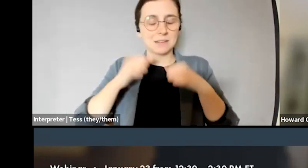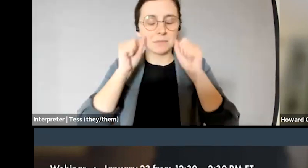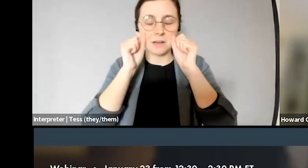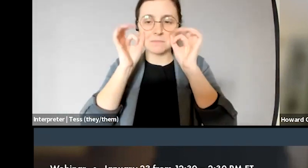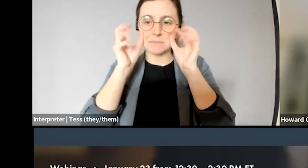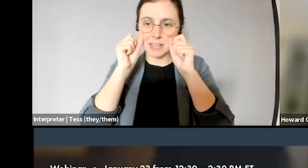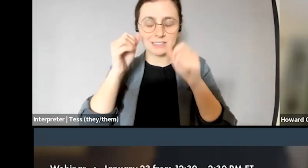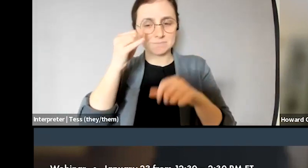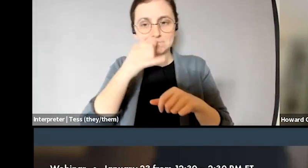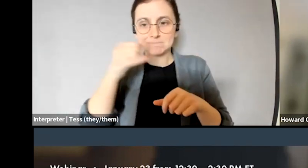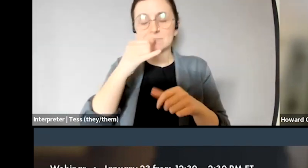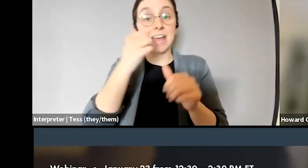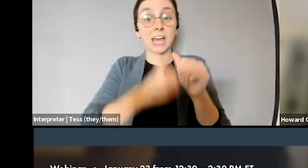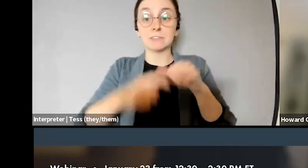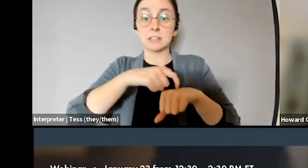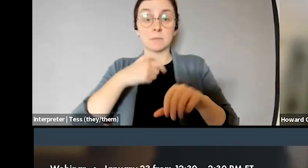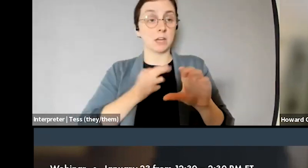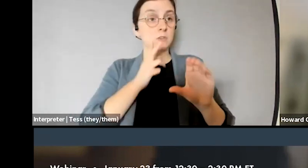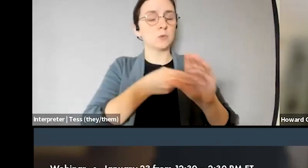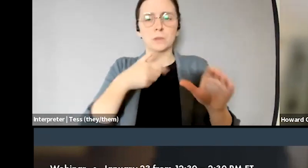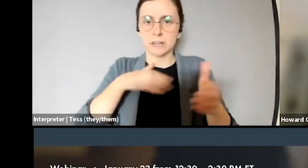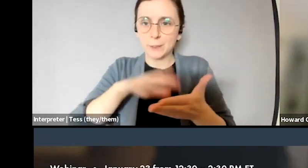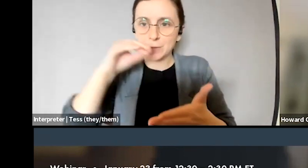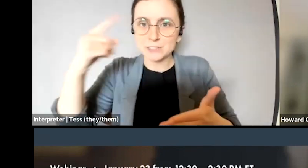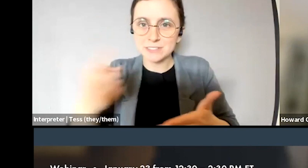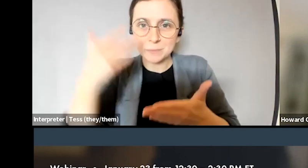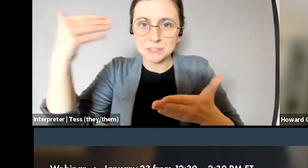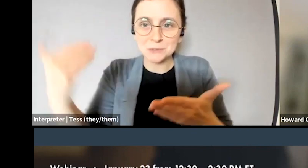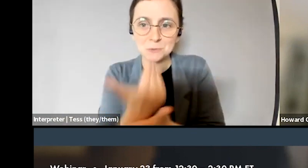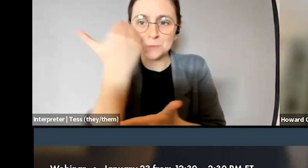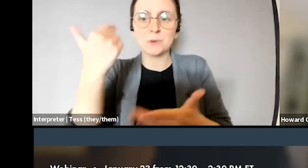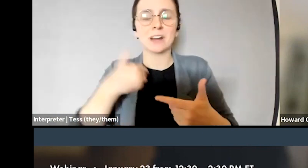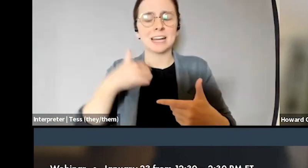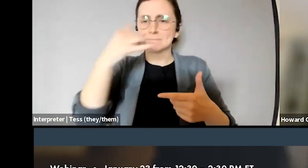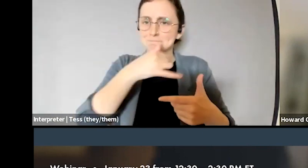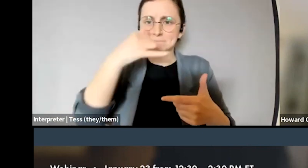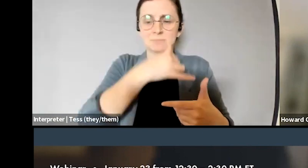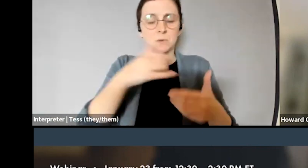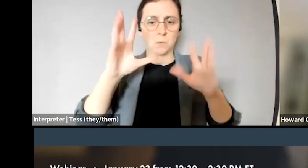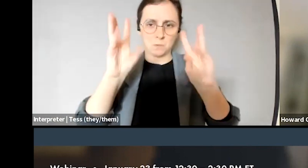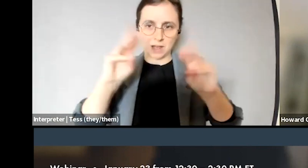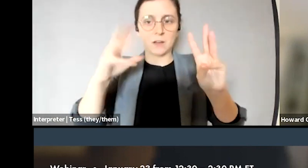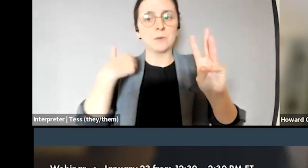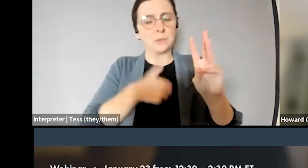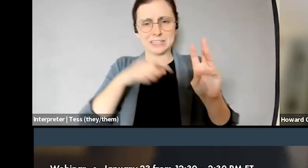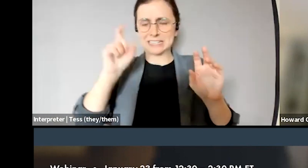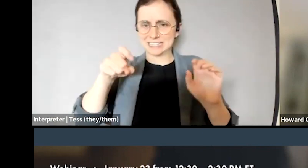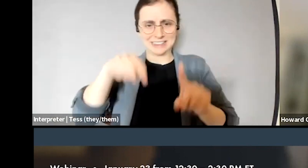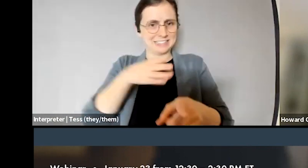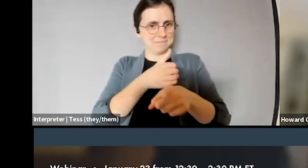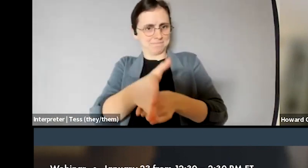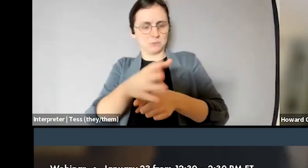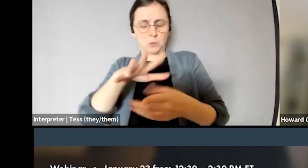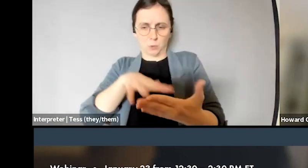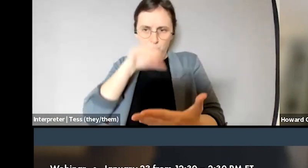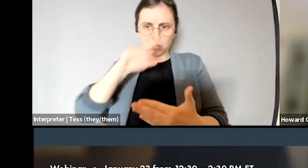always something new to learn about it. And I've been struck how much we need the field to learn about 988. There